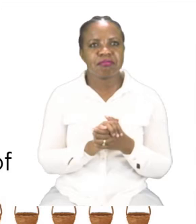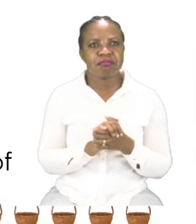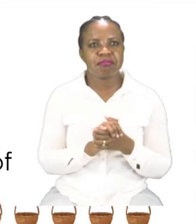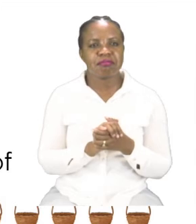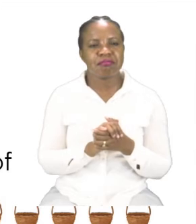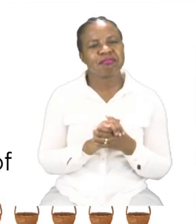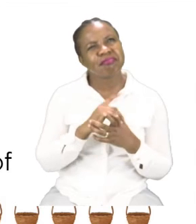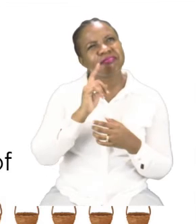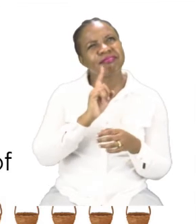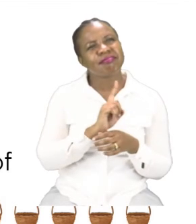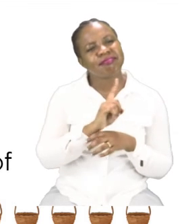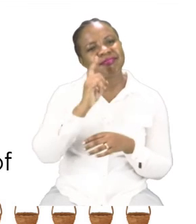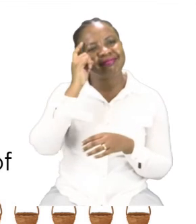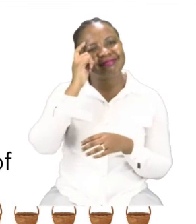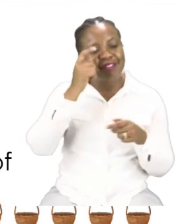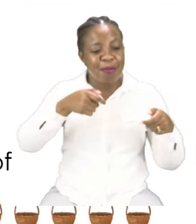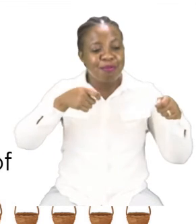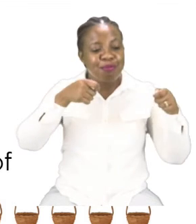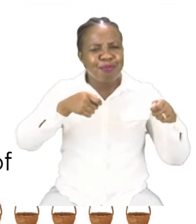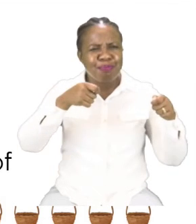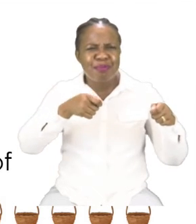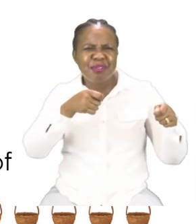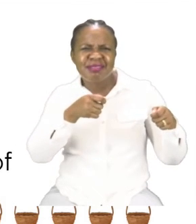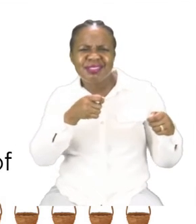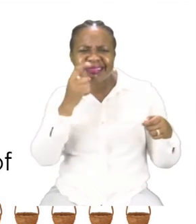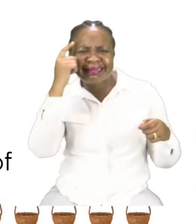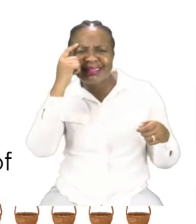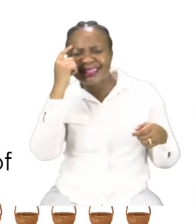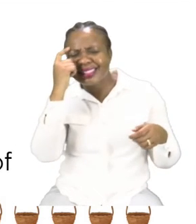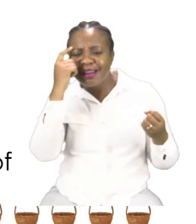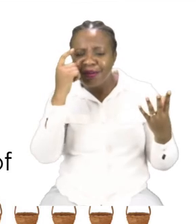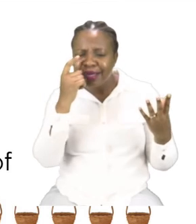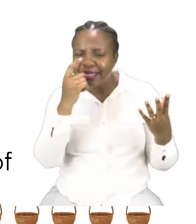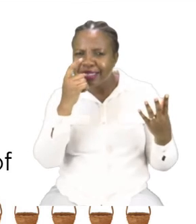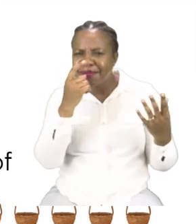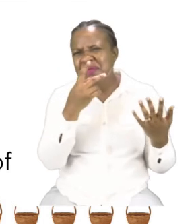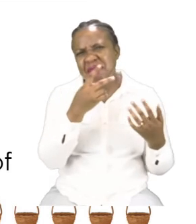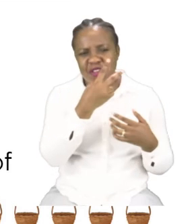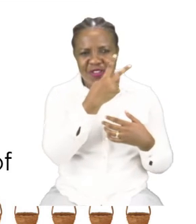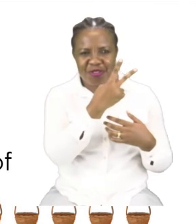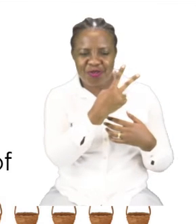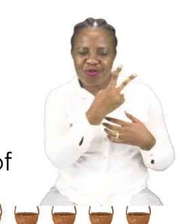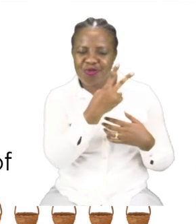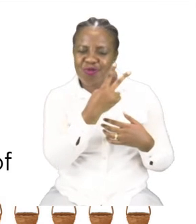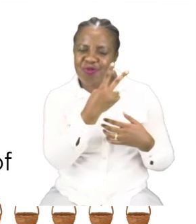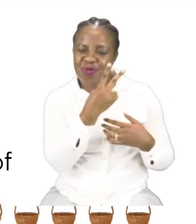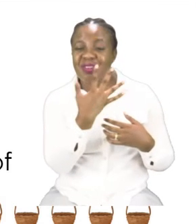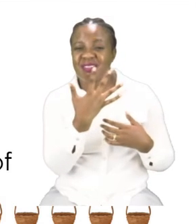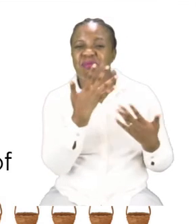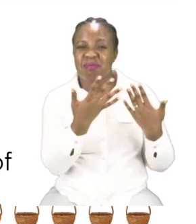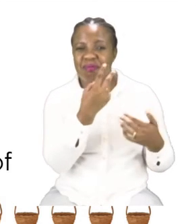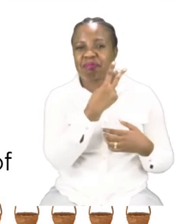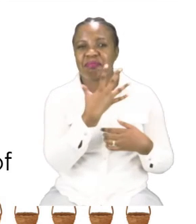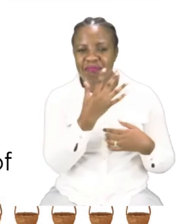Let's first guess. I am guessing that they are 25, maybe 25.